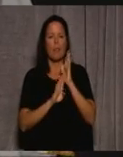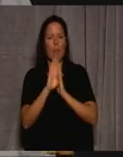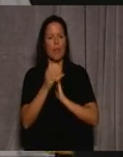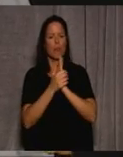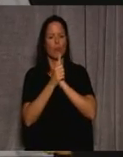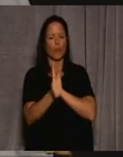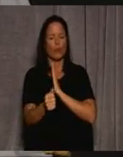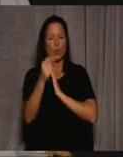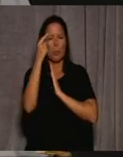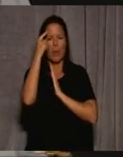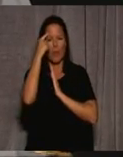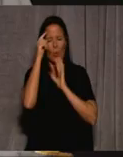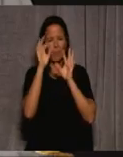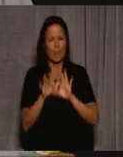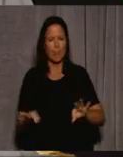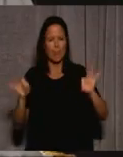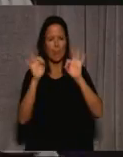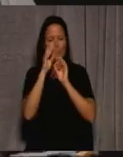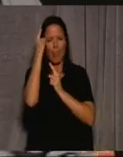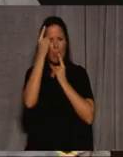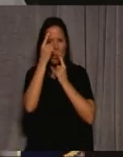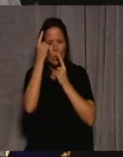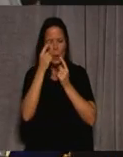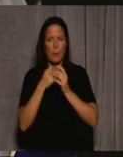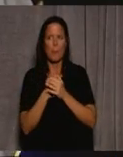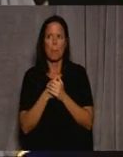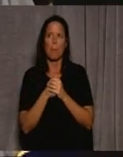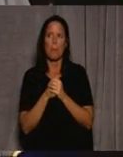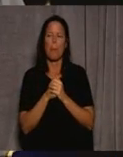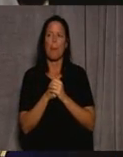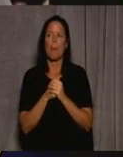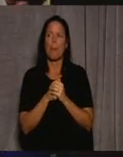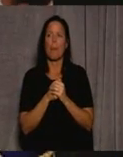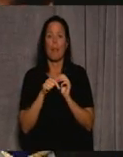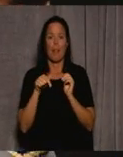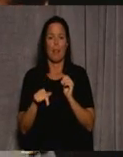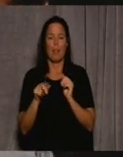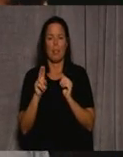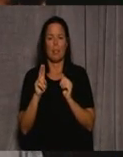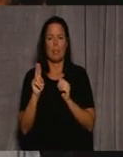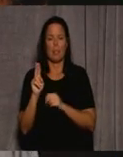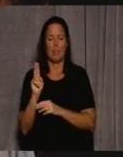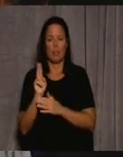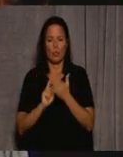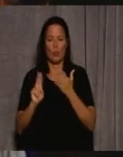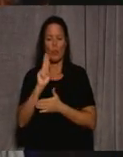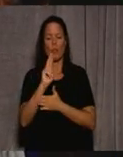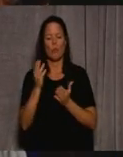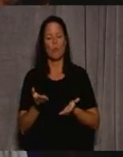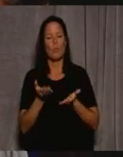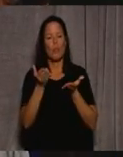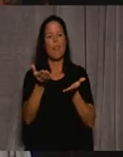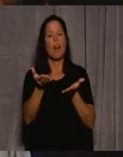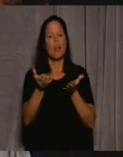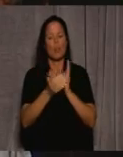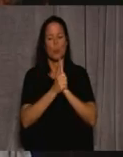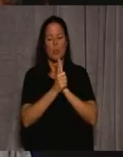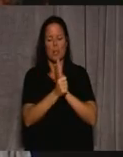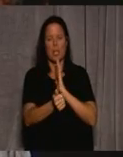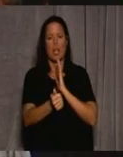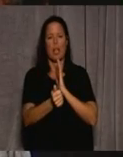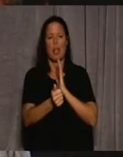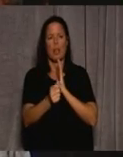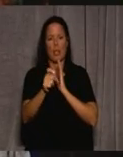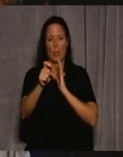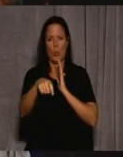a critical thinker. Our goal at this university is to provide you with the skills